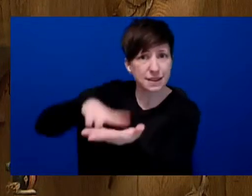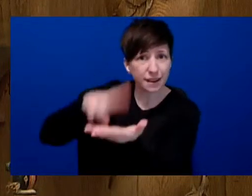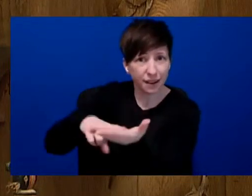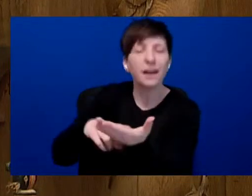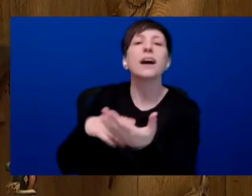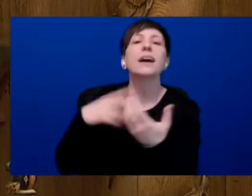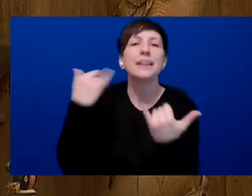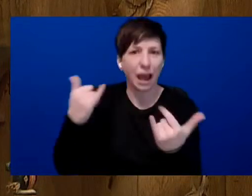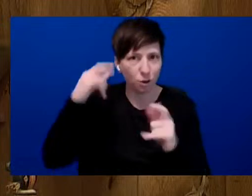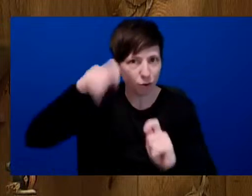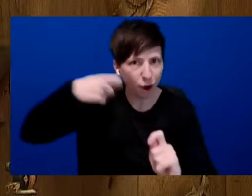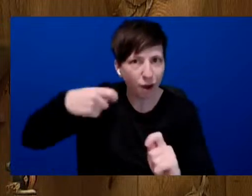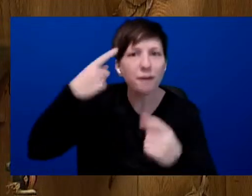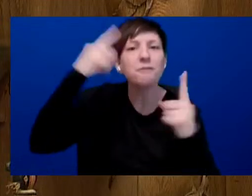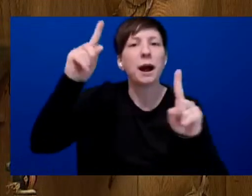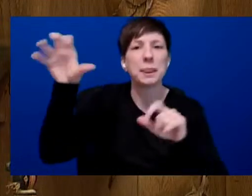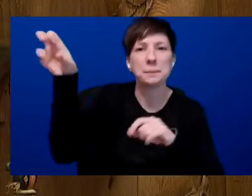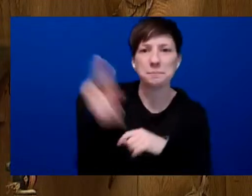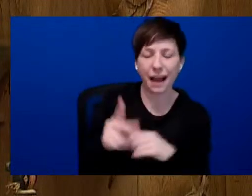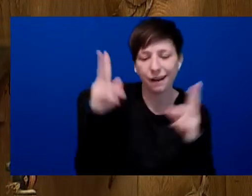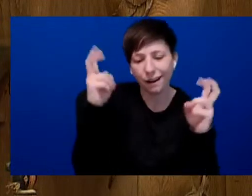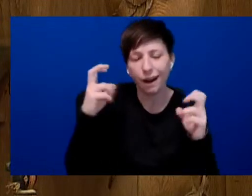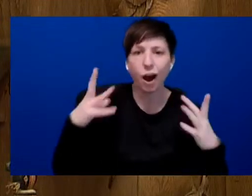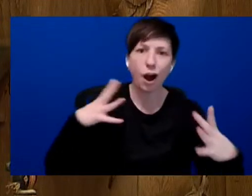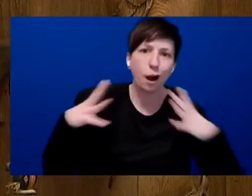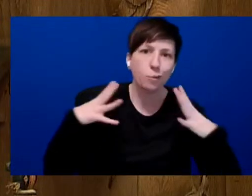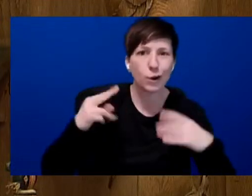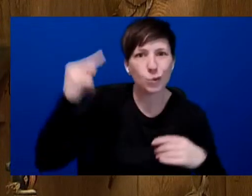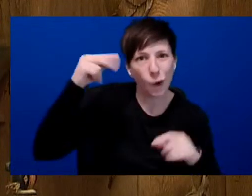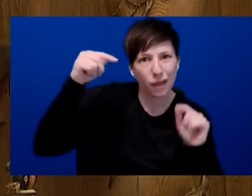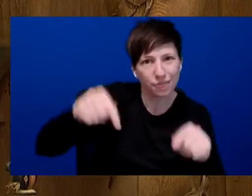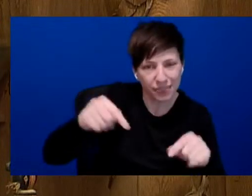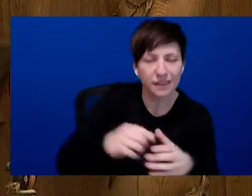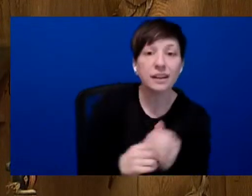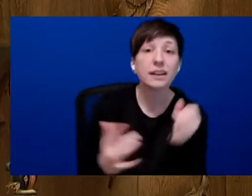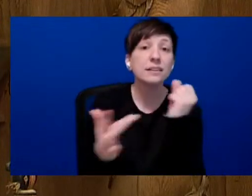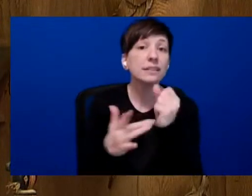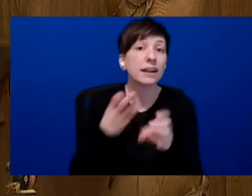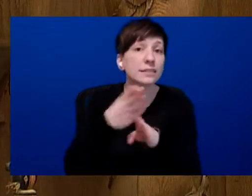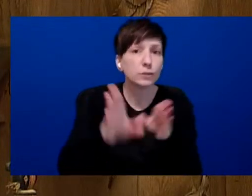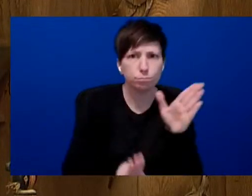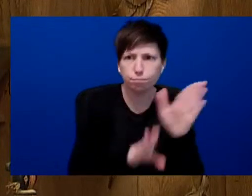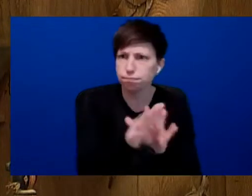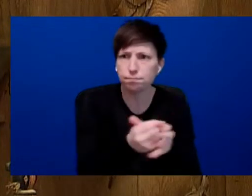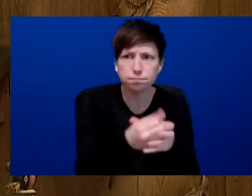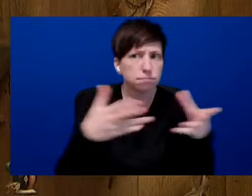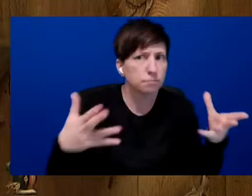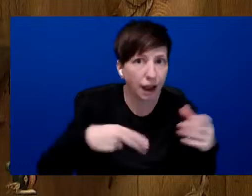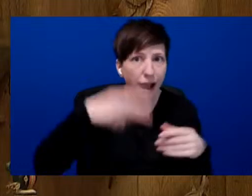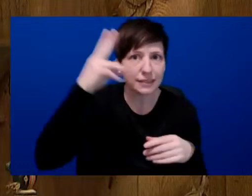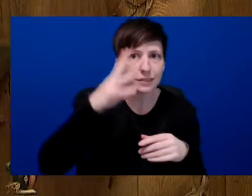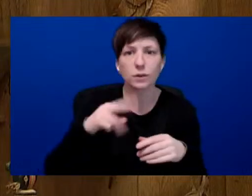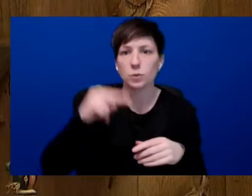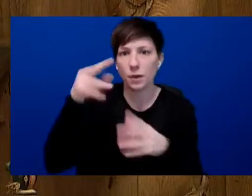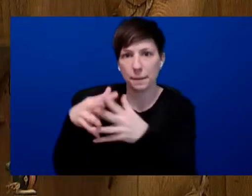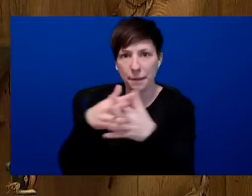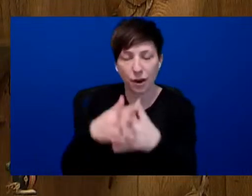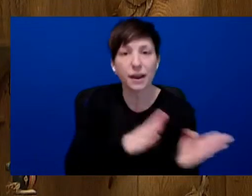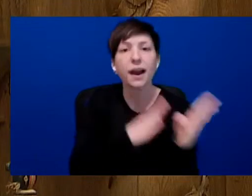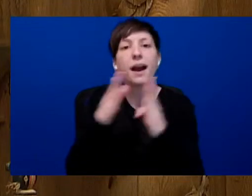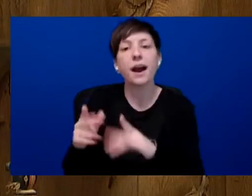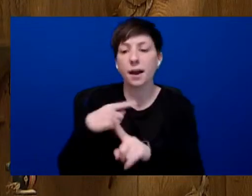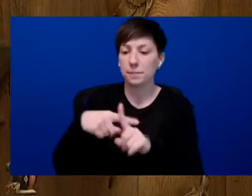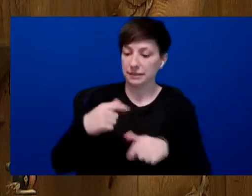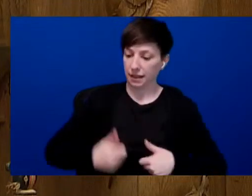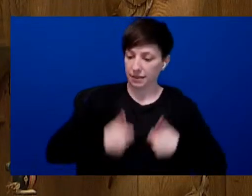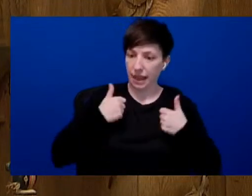tech sector is growing at one of the highest rates in North America, and BC is home to the fastest growing life sciences sector in